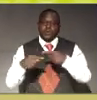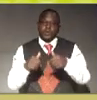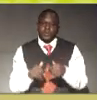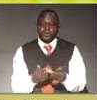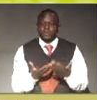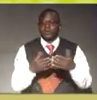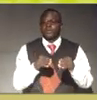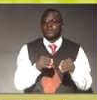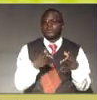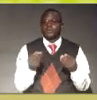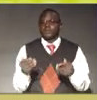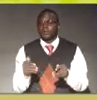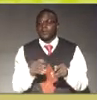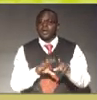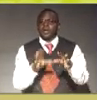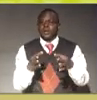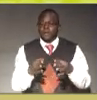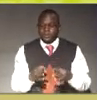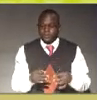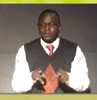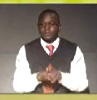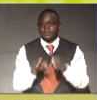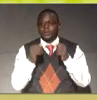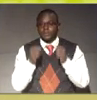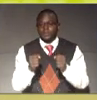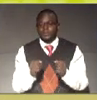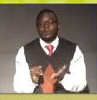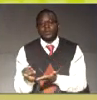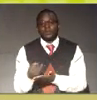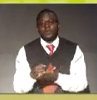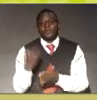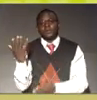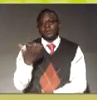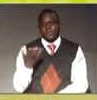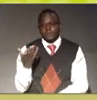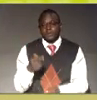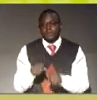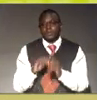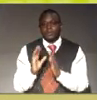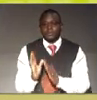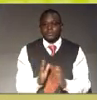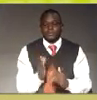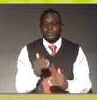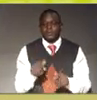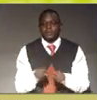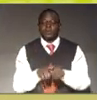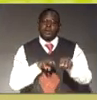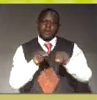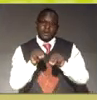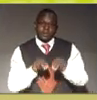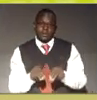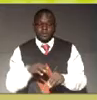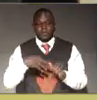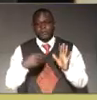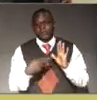software, promote accountability, strengthen public investment analysis and planning, and enhance measurement of results,